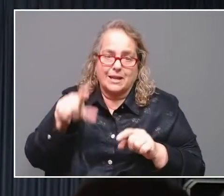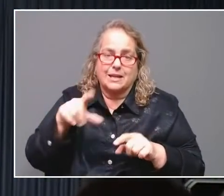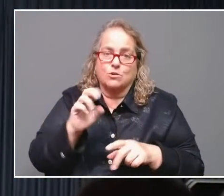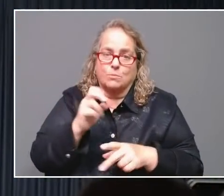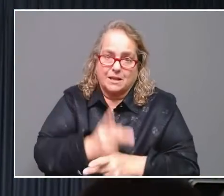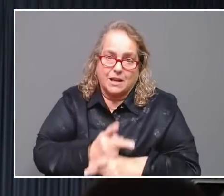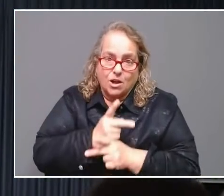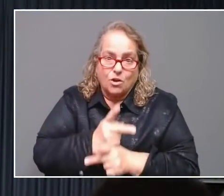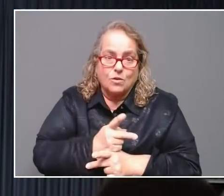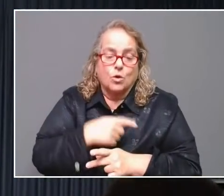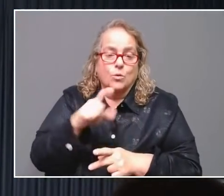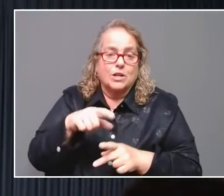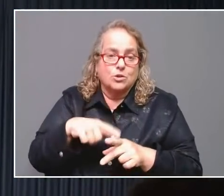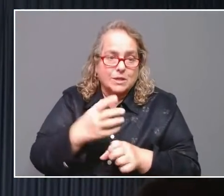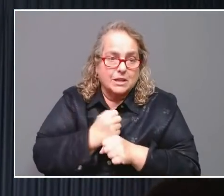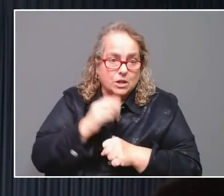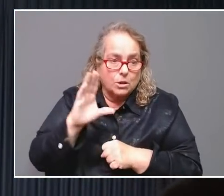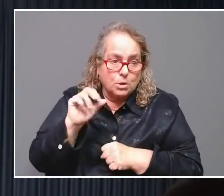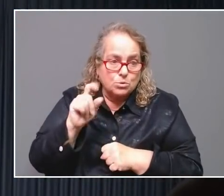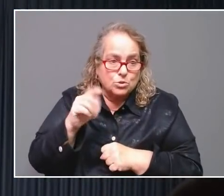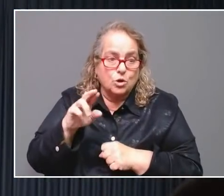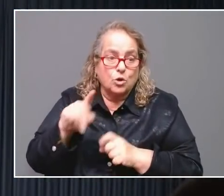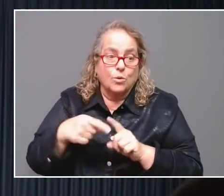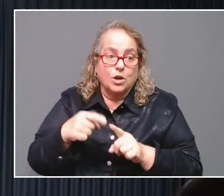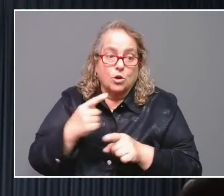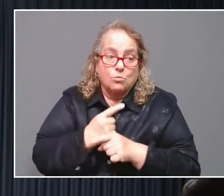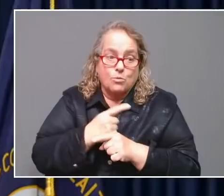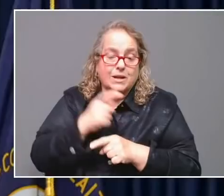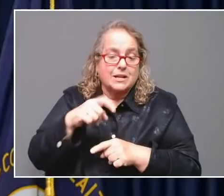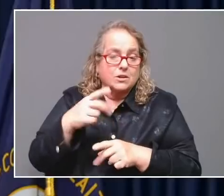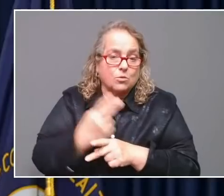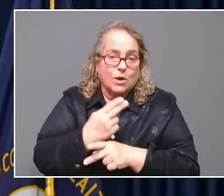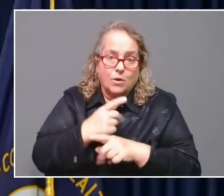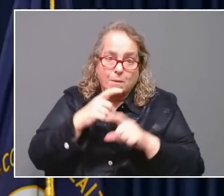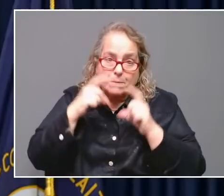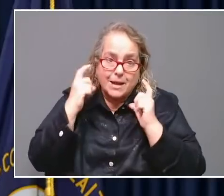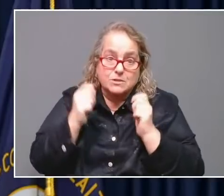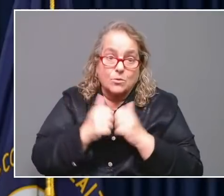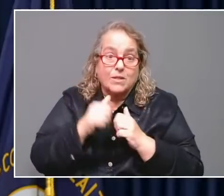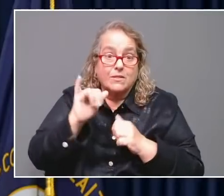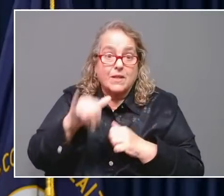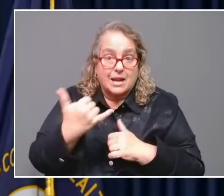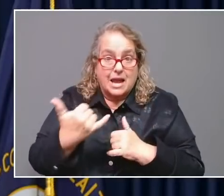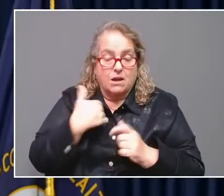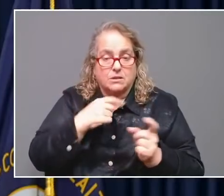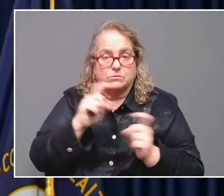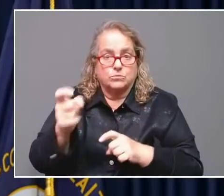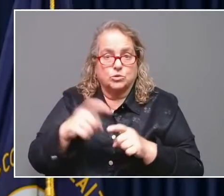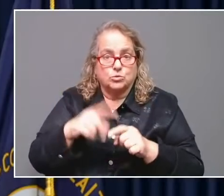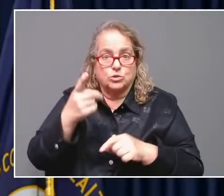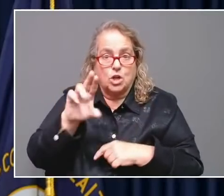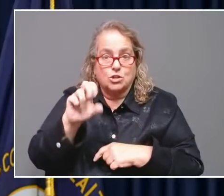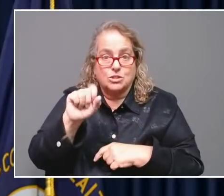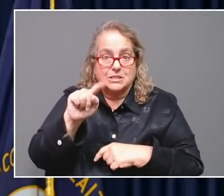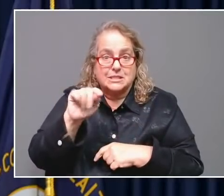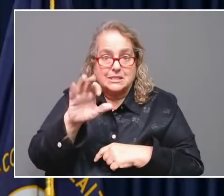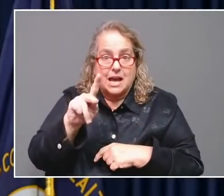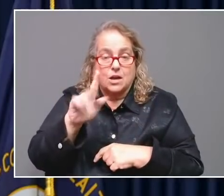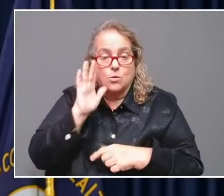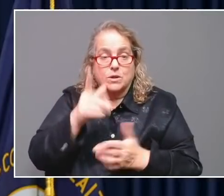get boosted when appropriate. We need to wear masks. With that, I will turn it over to Dr. Stack, who's going to talk to us about